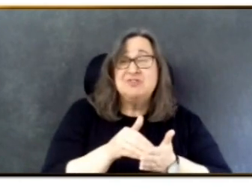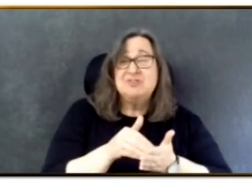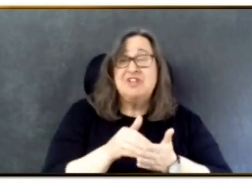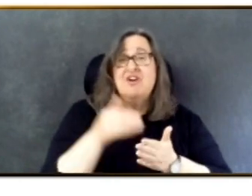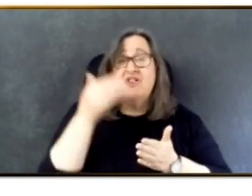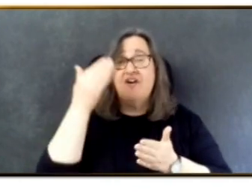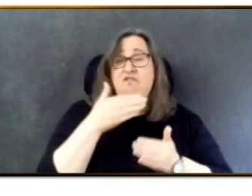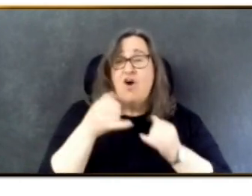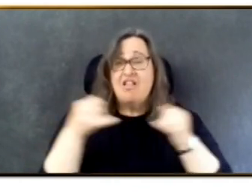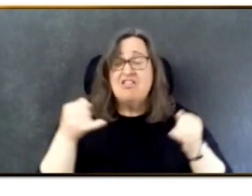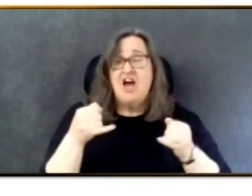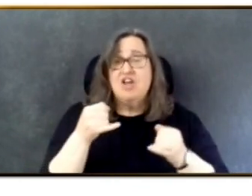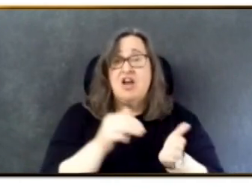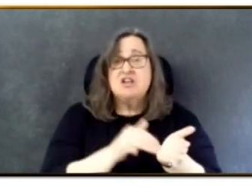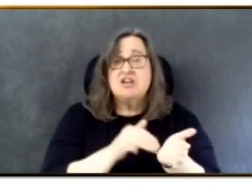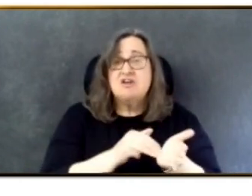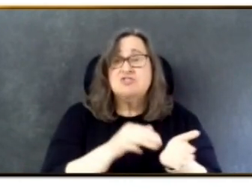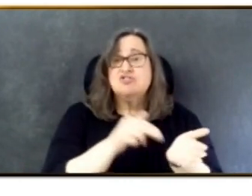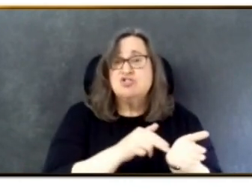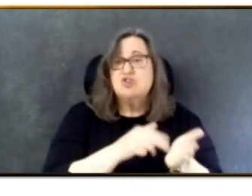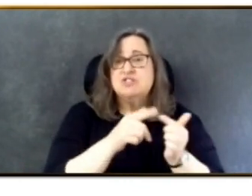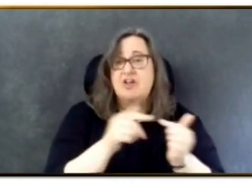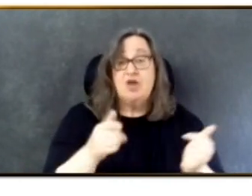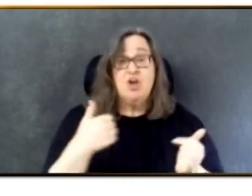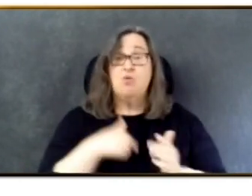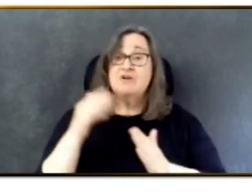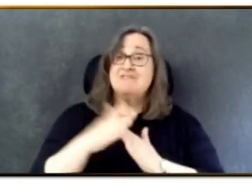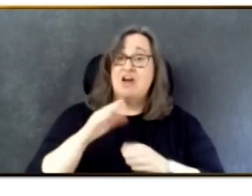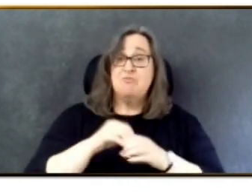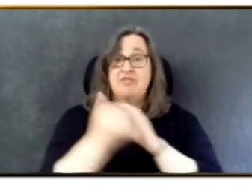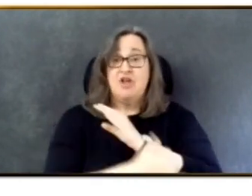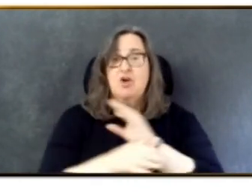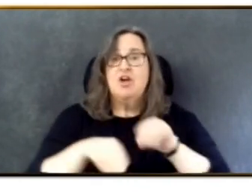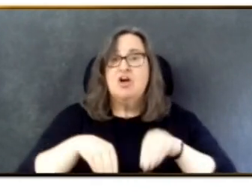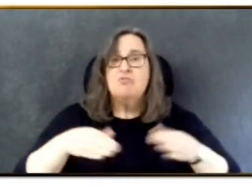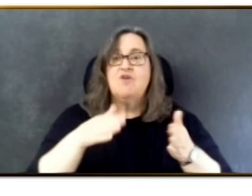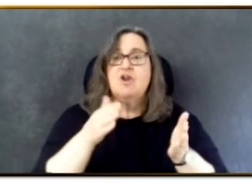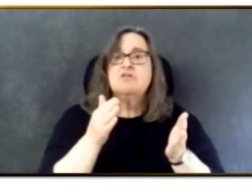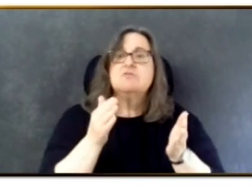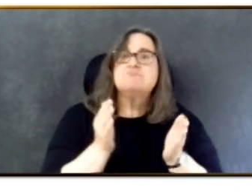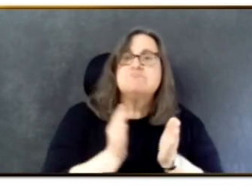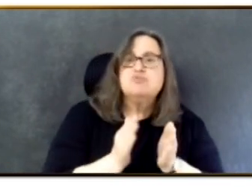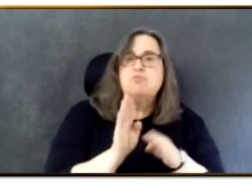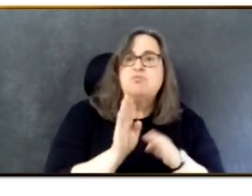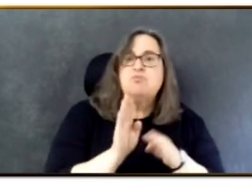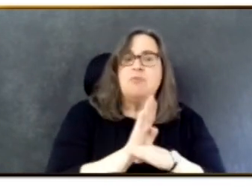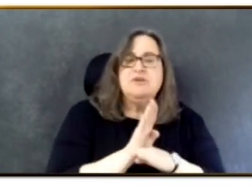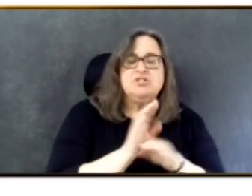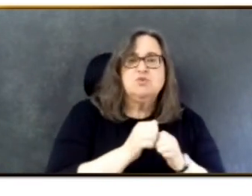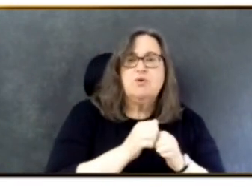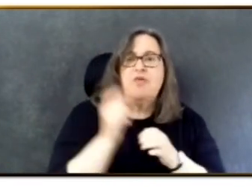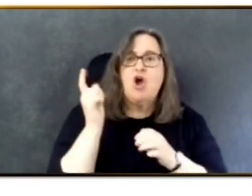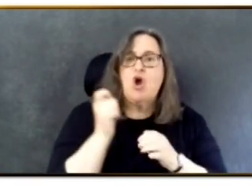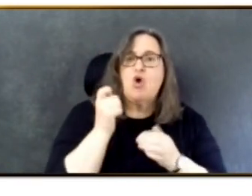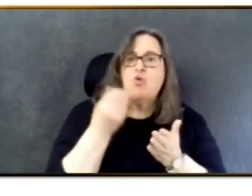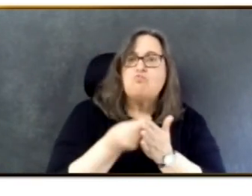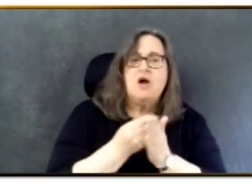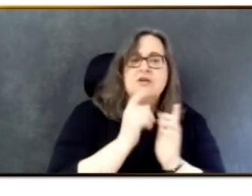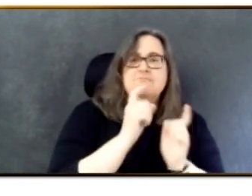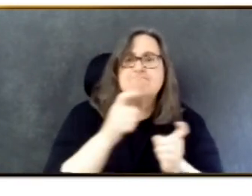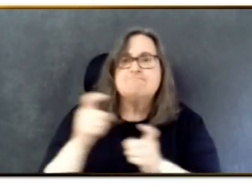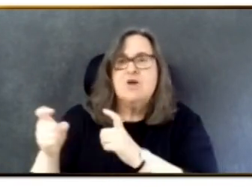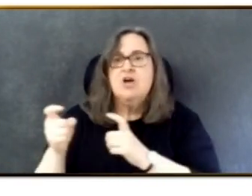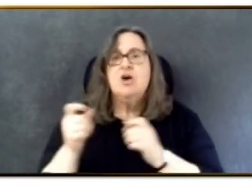in the country right now, and provide millions of dollars in grants to small businesses without our state leaders. Thank